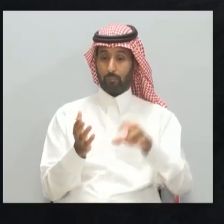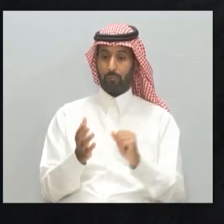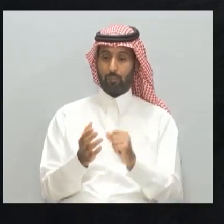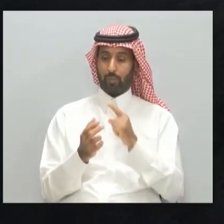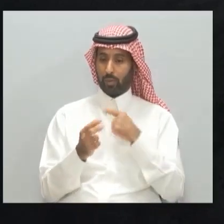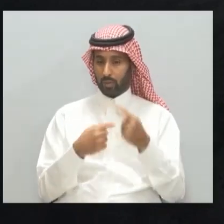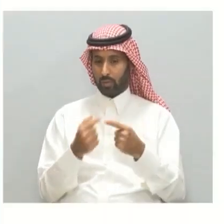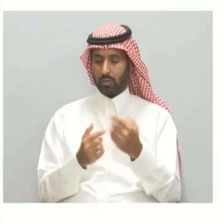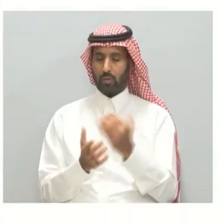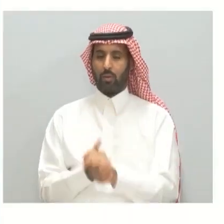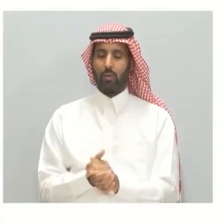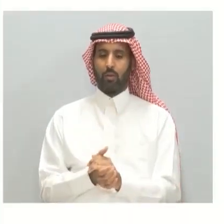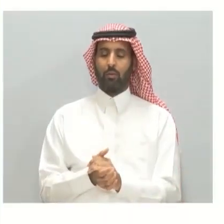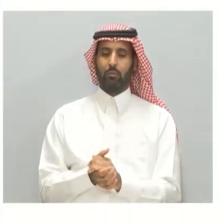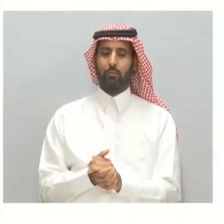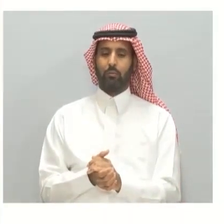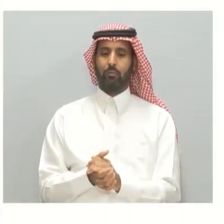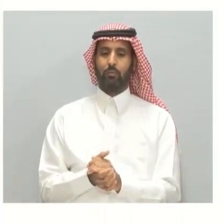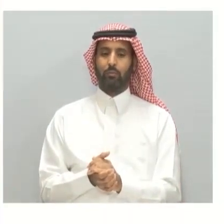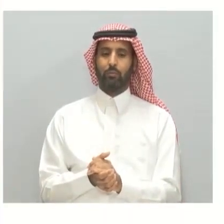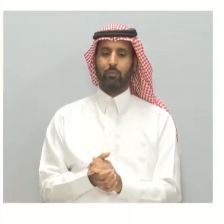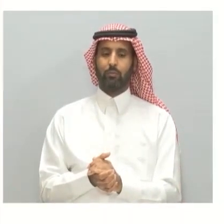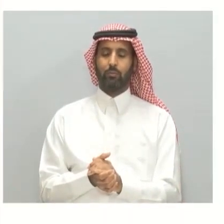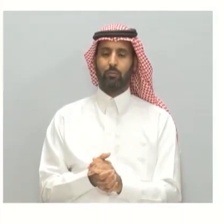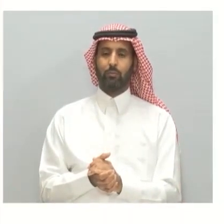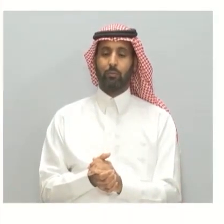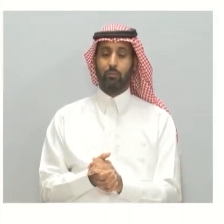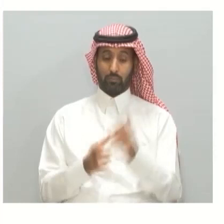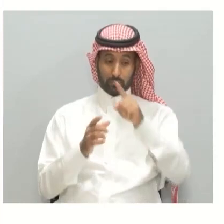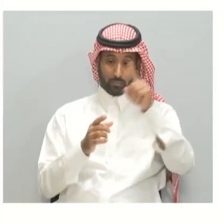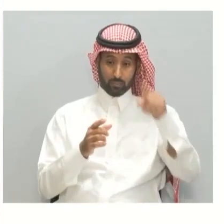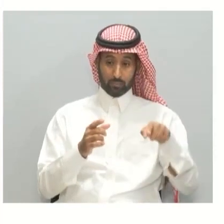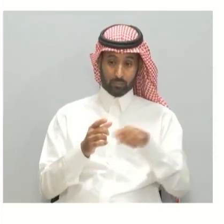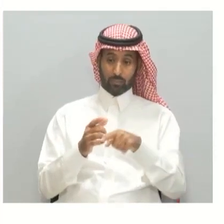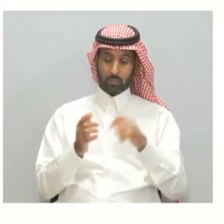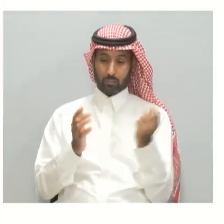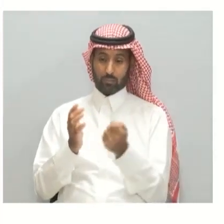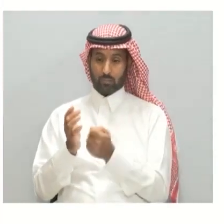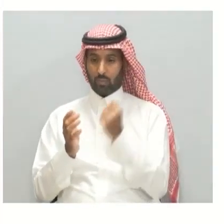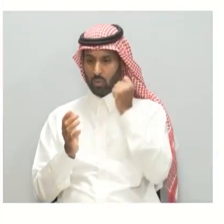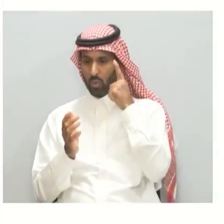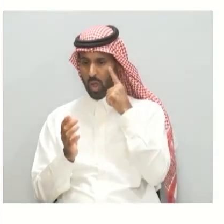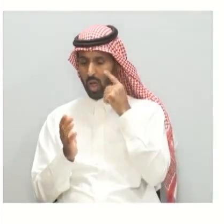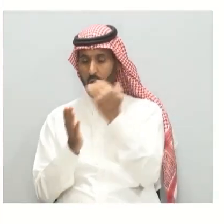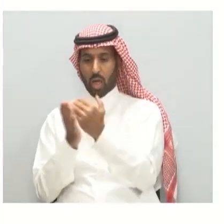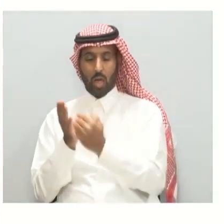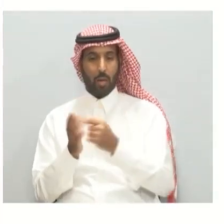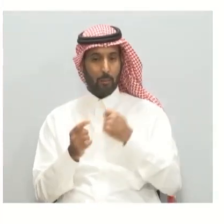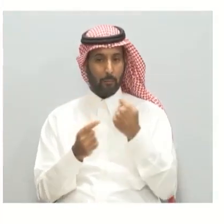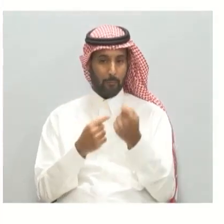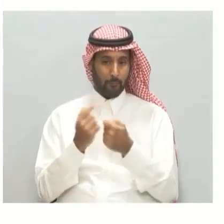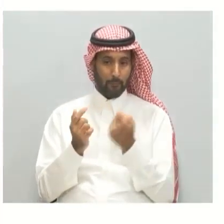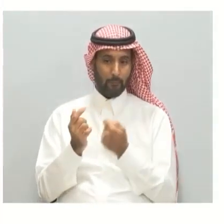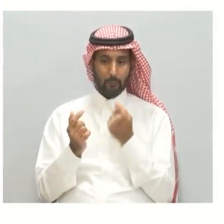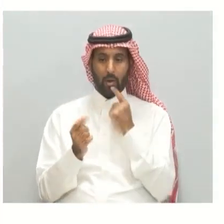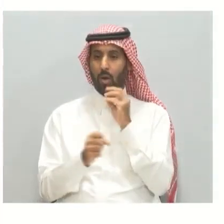you can continue the article by yourself. So here's the writing corner. When you write an opinion essay, an essay